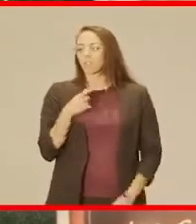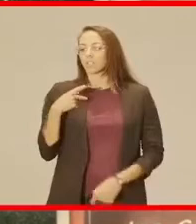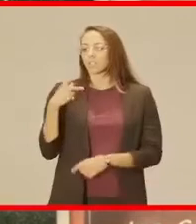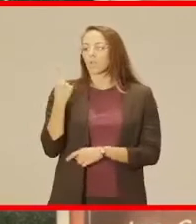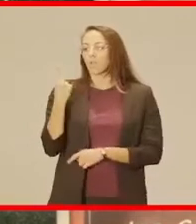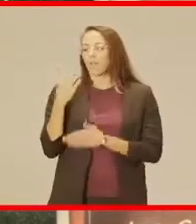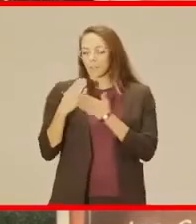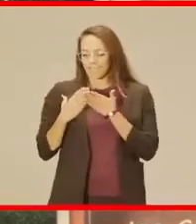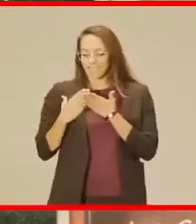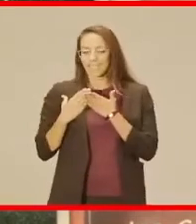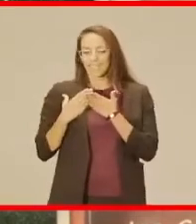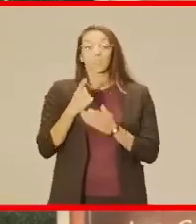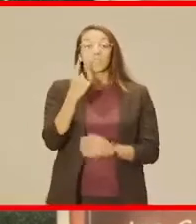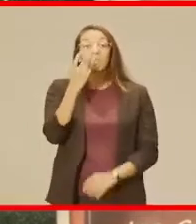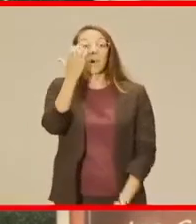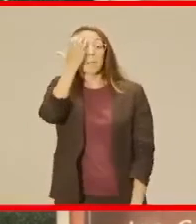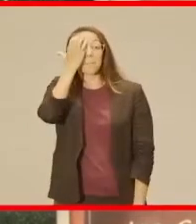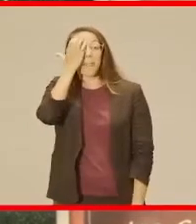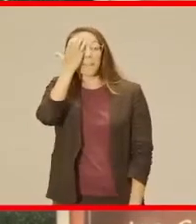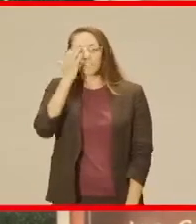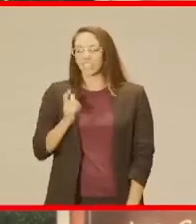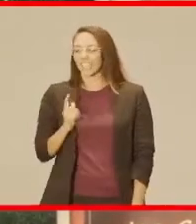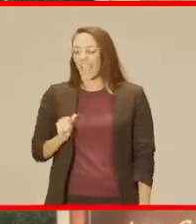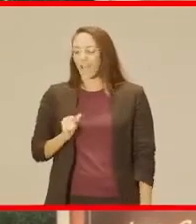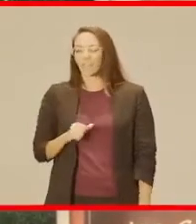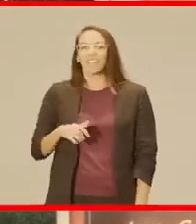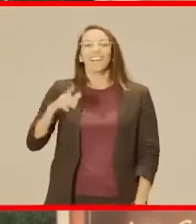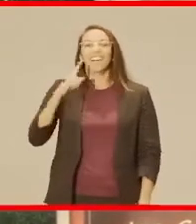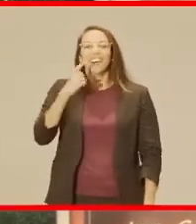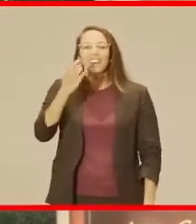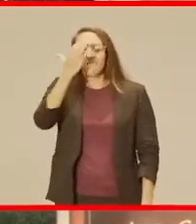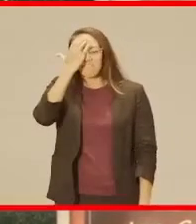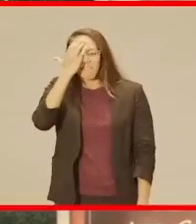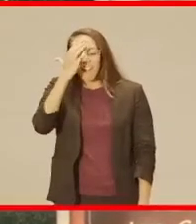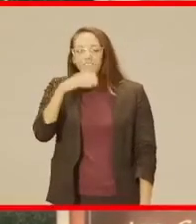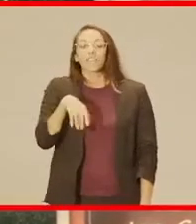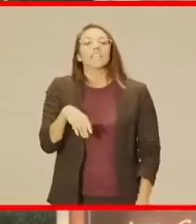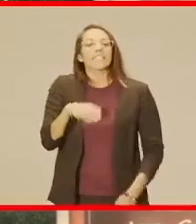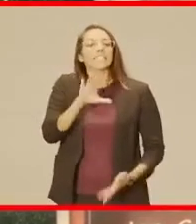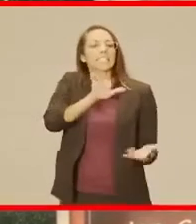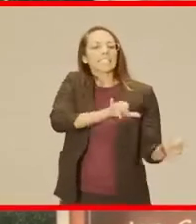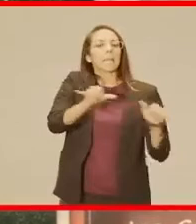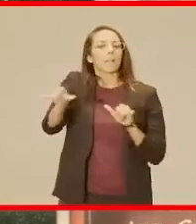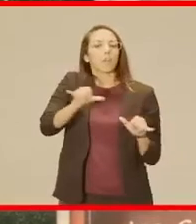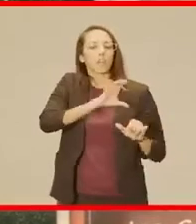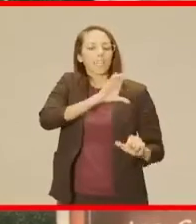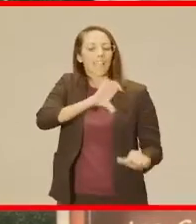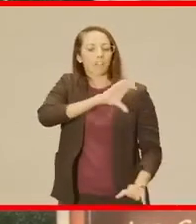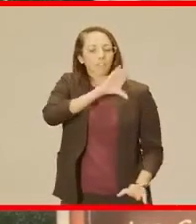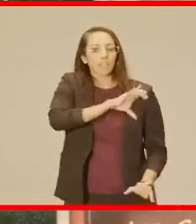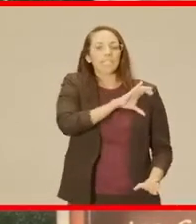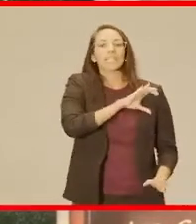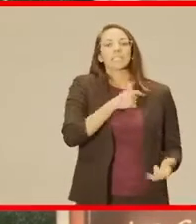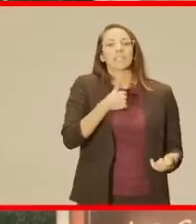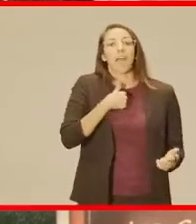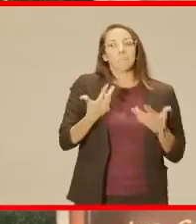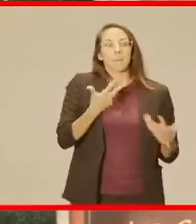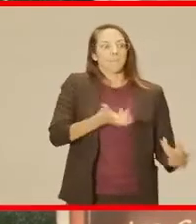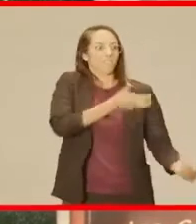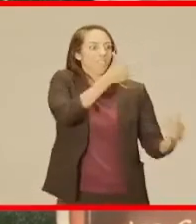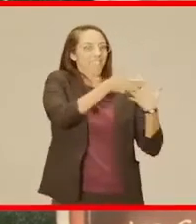the pirates that I know of, Monkey D. Luffy, have some similar characteristics I might be related to.